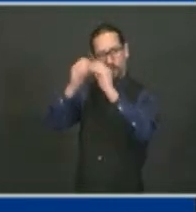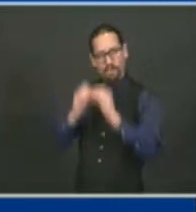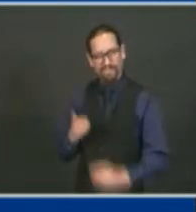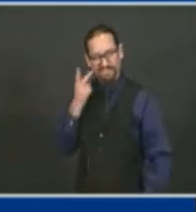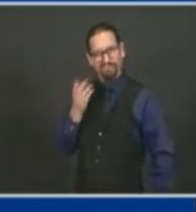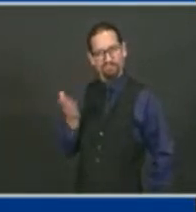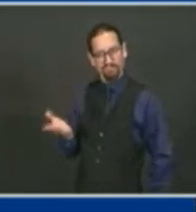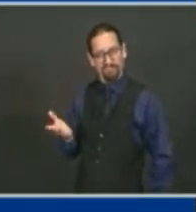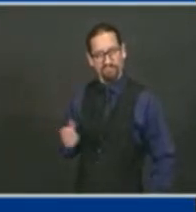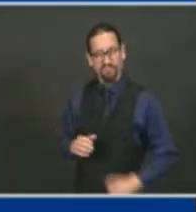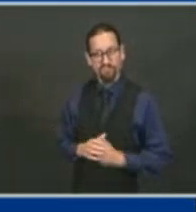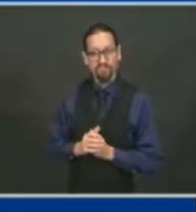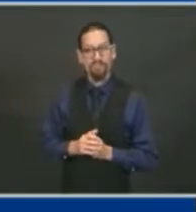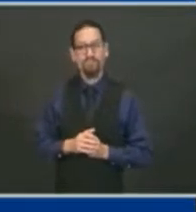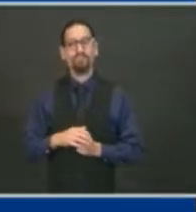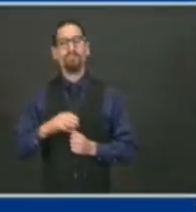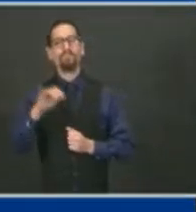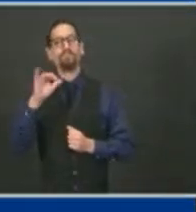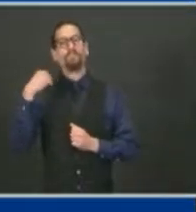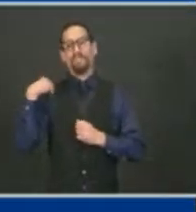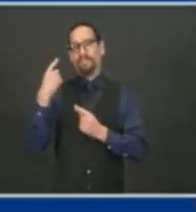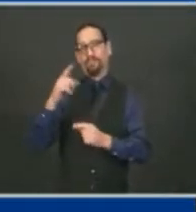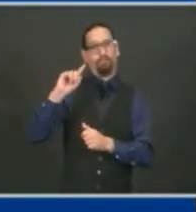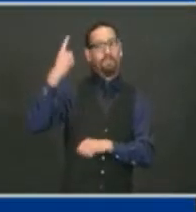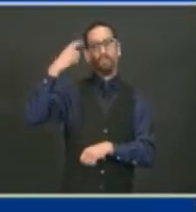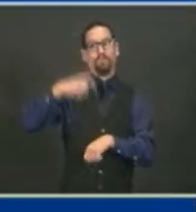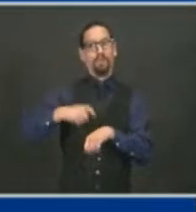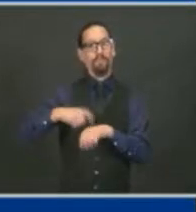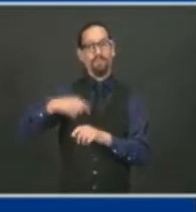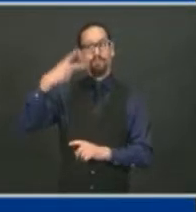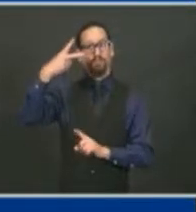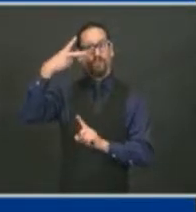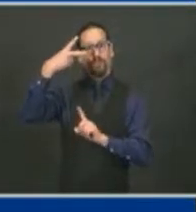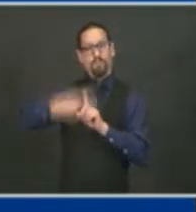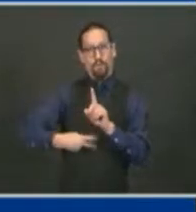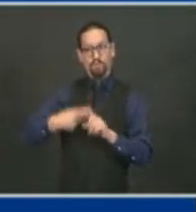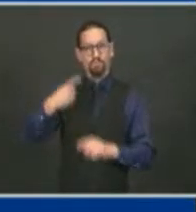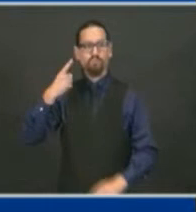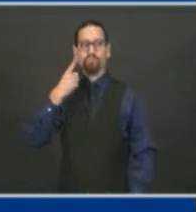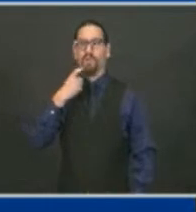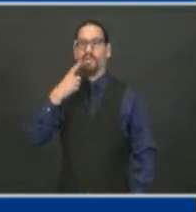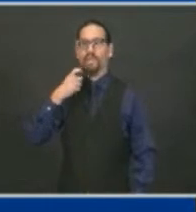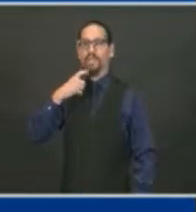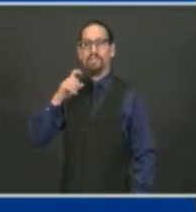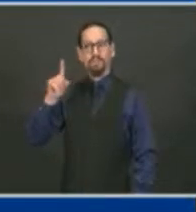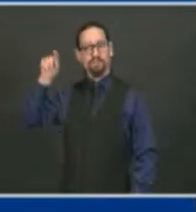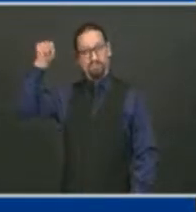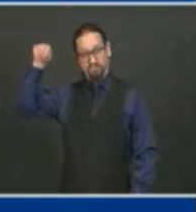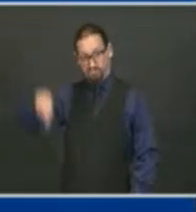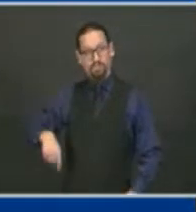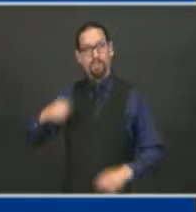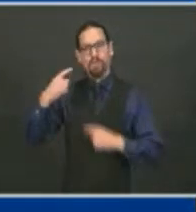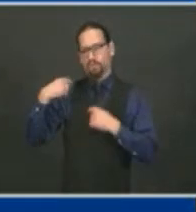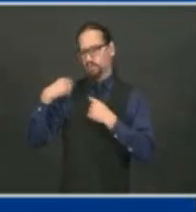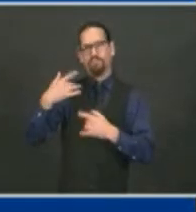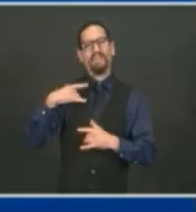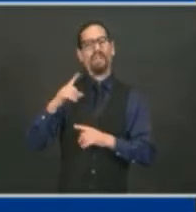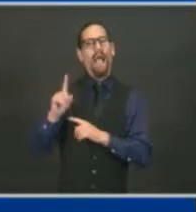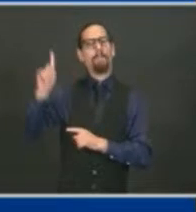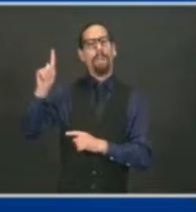months, all 3 arrows are pointing down. That's a big deal. For the first time in 2